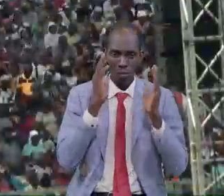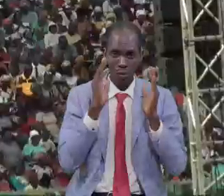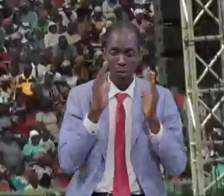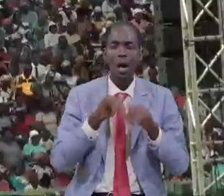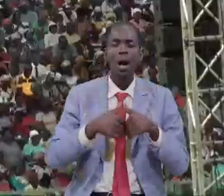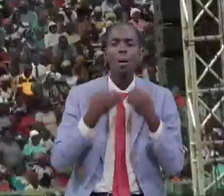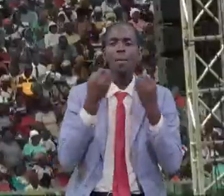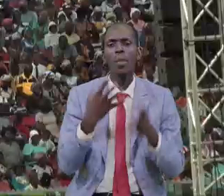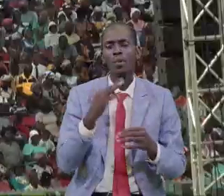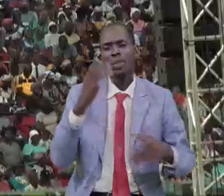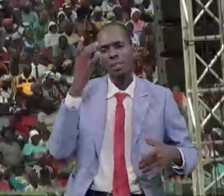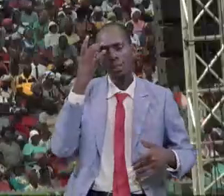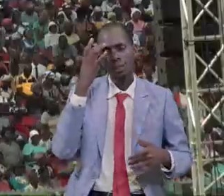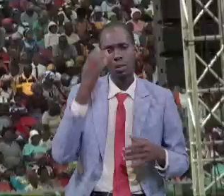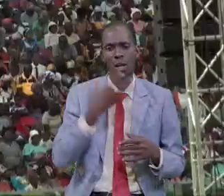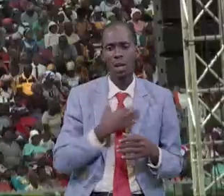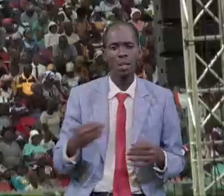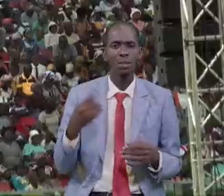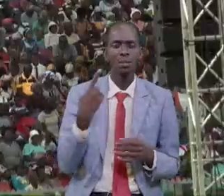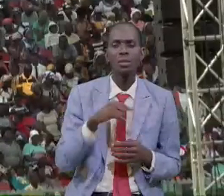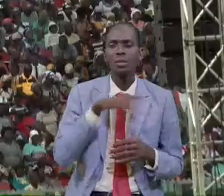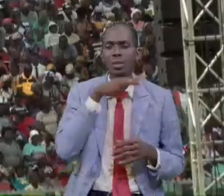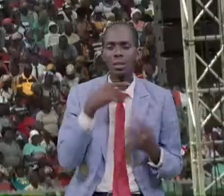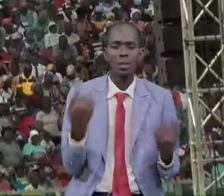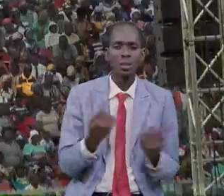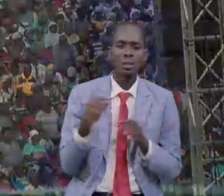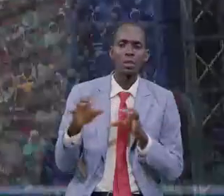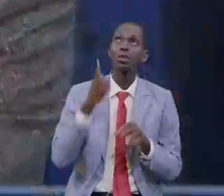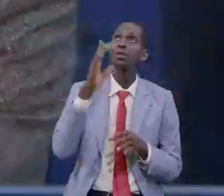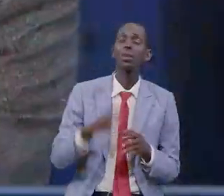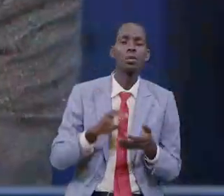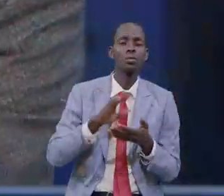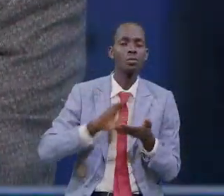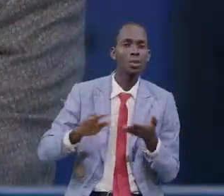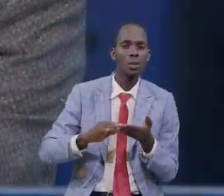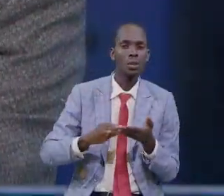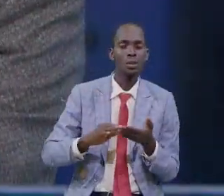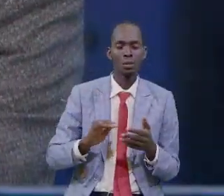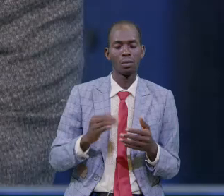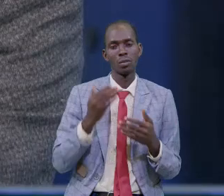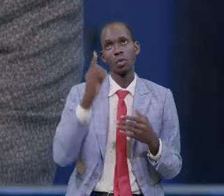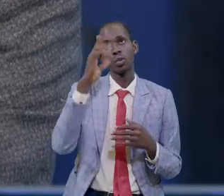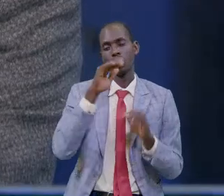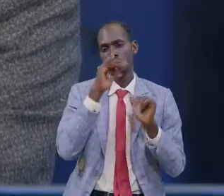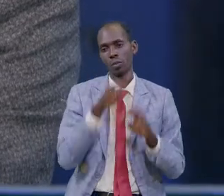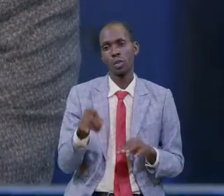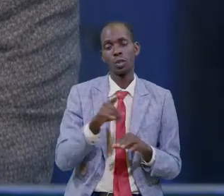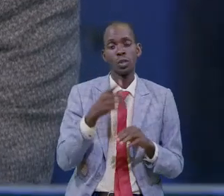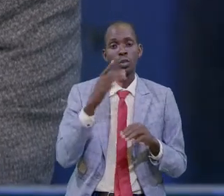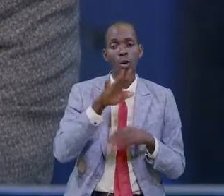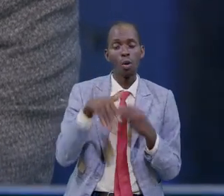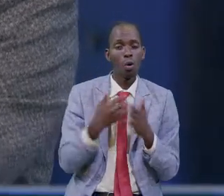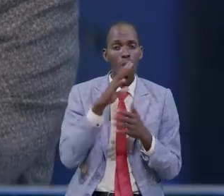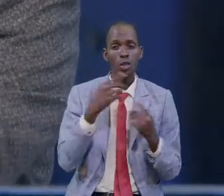God bless you. All your iniquities, without exception, the small one, the great one, the big one,